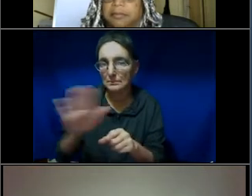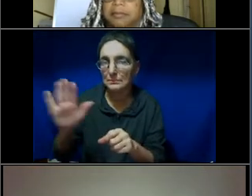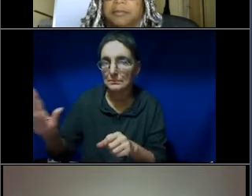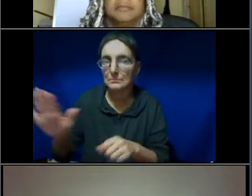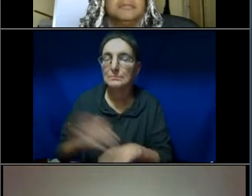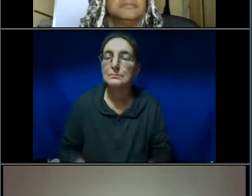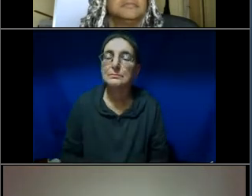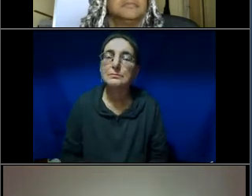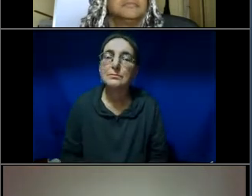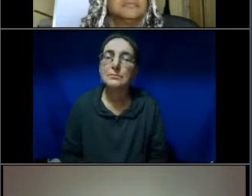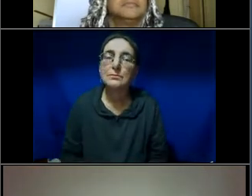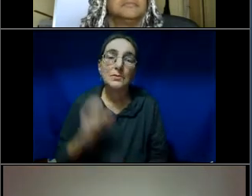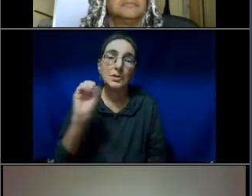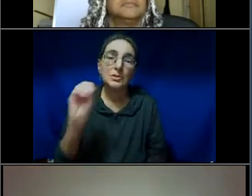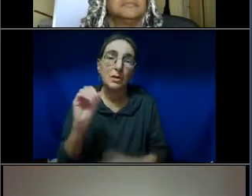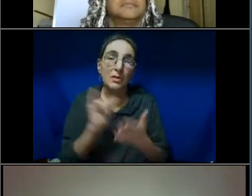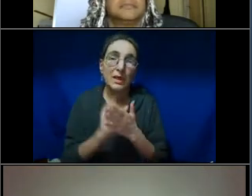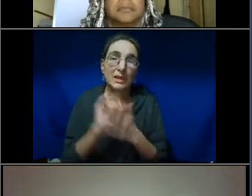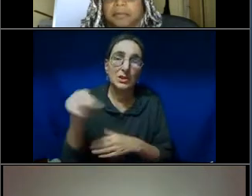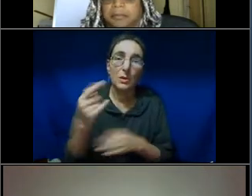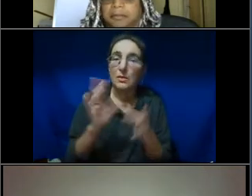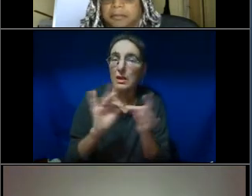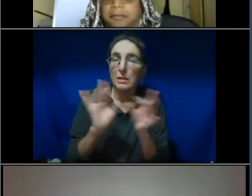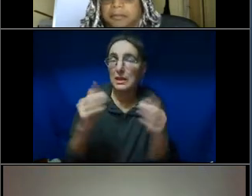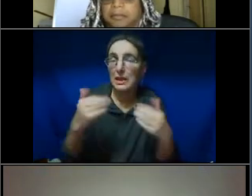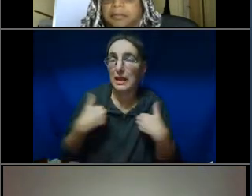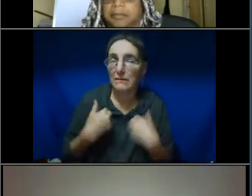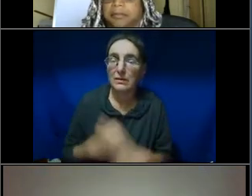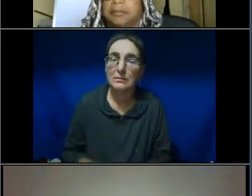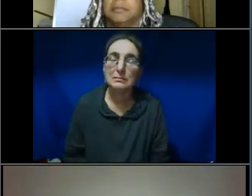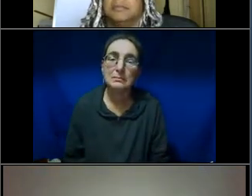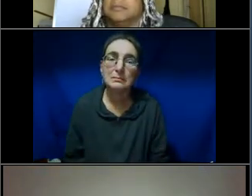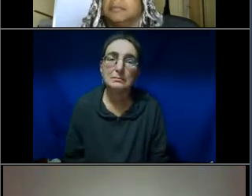So that's the only comments I